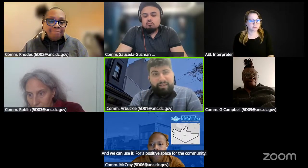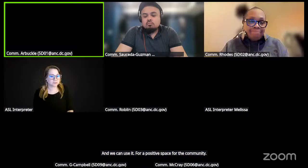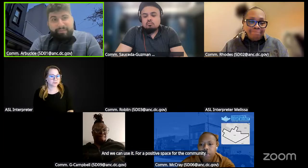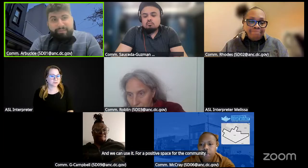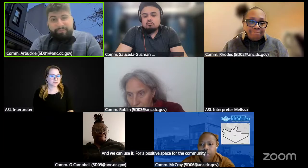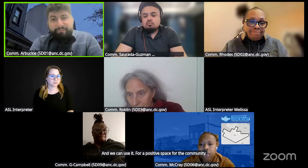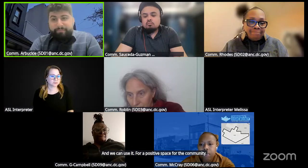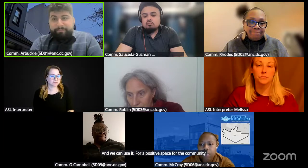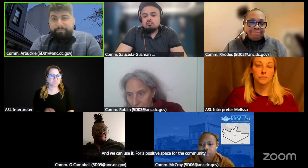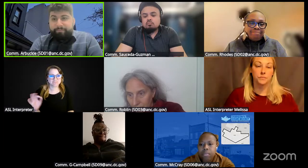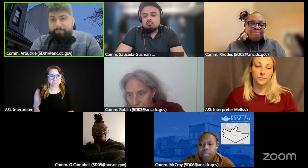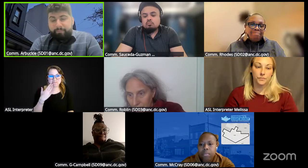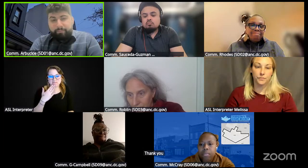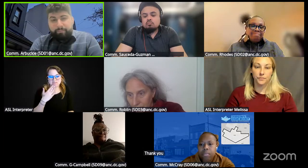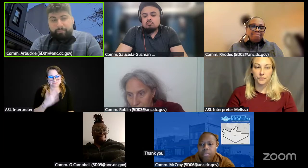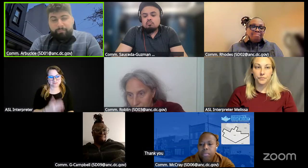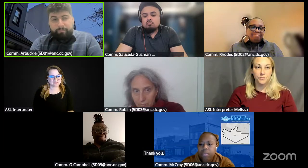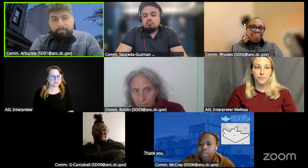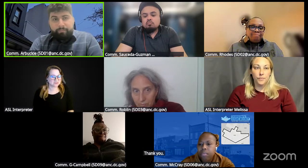Thank you. Mm-hmm.